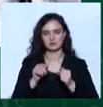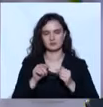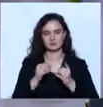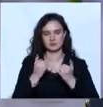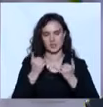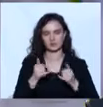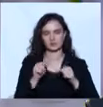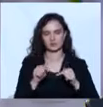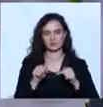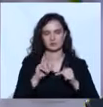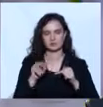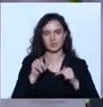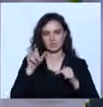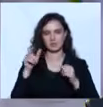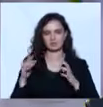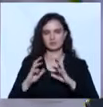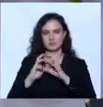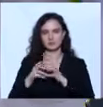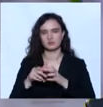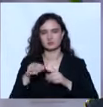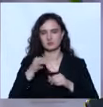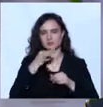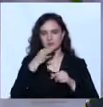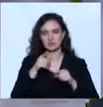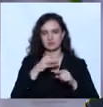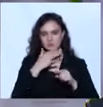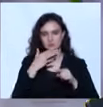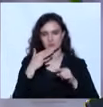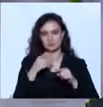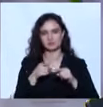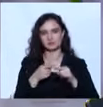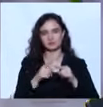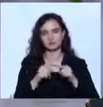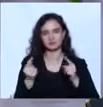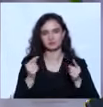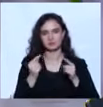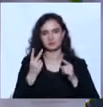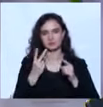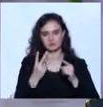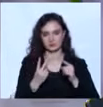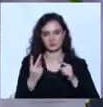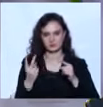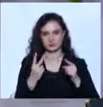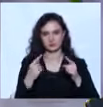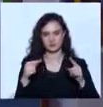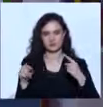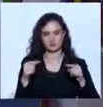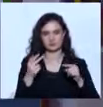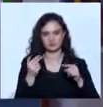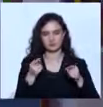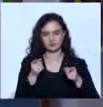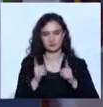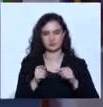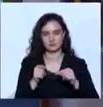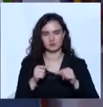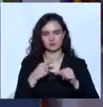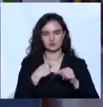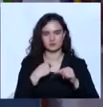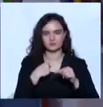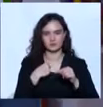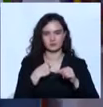to and the human world that he likes a lot. And they seem to be two different worlds on the surface. Yeah, you're right. And we're going